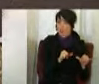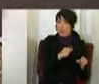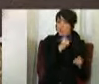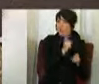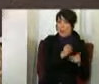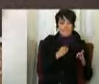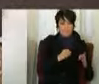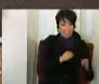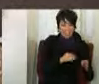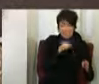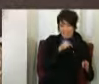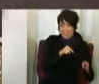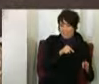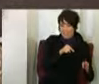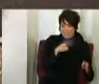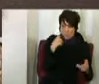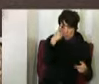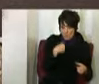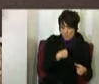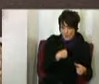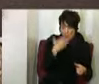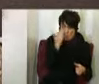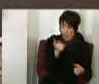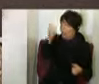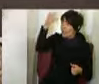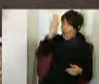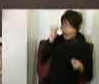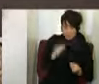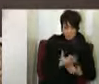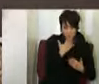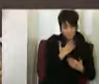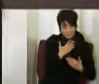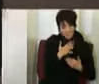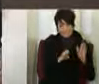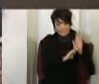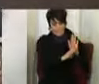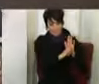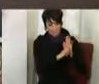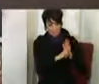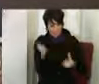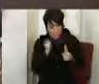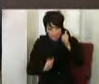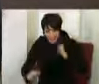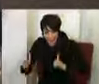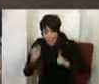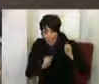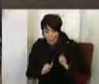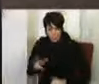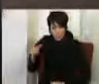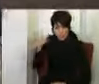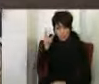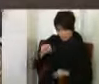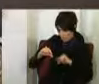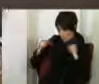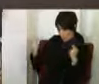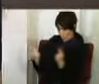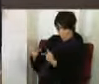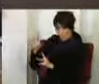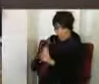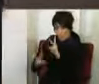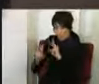that God was doing in our lives. In our play today, we heard from a group of folks who were